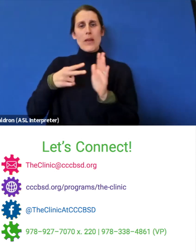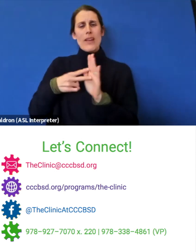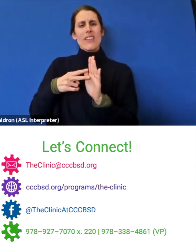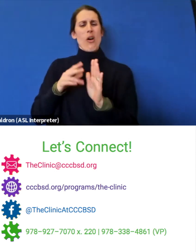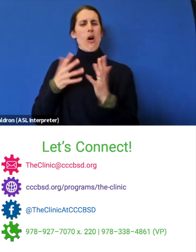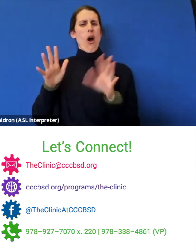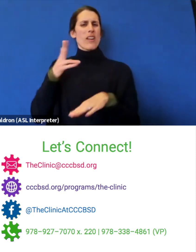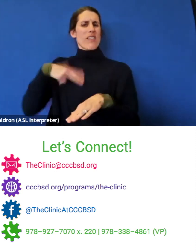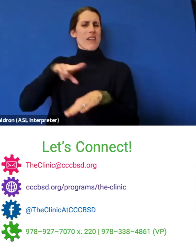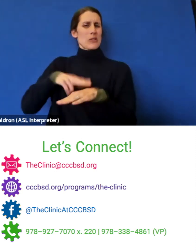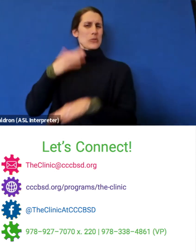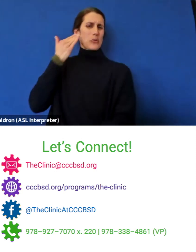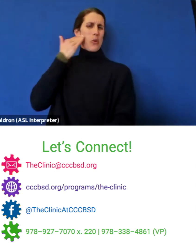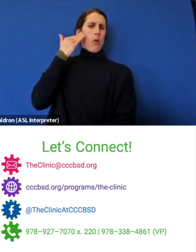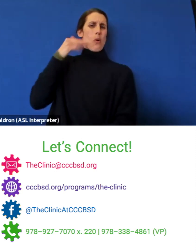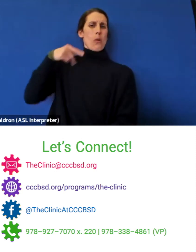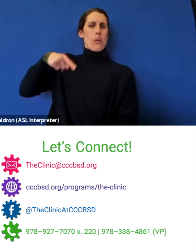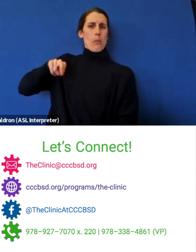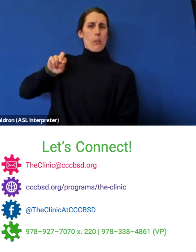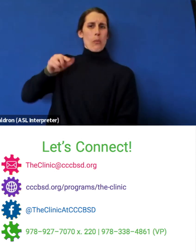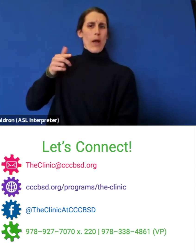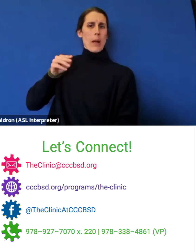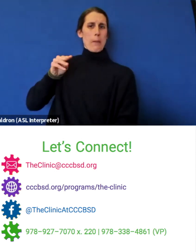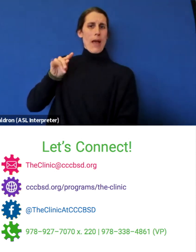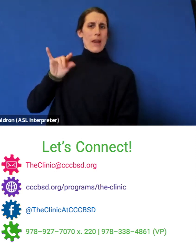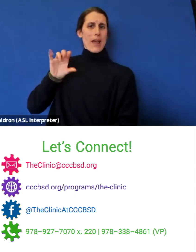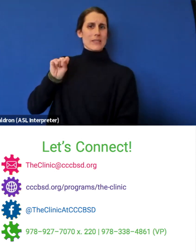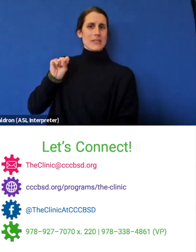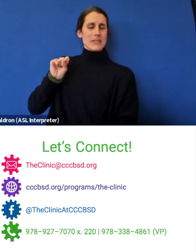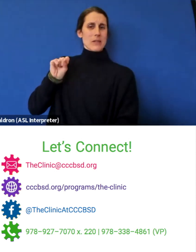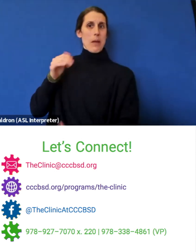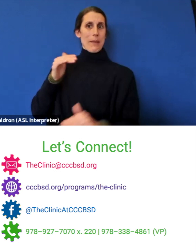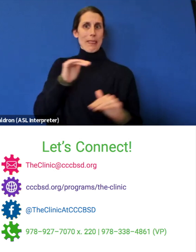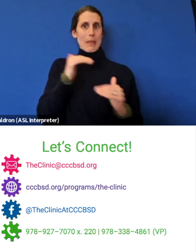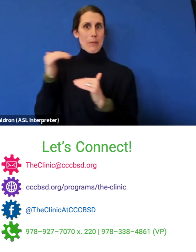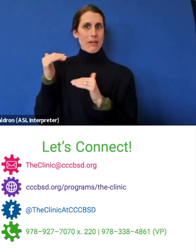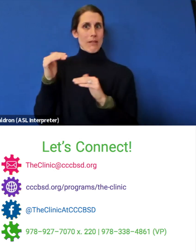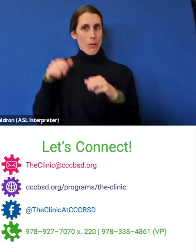limit ourselves to thinking about, are you mad? Are you sad? Are you happy?